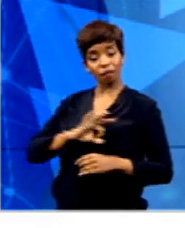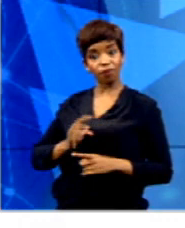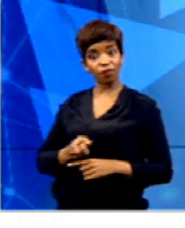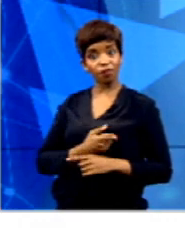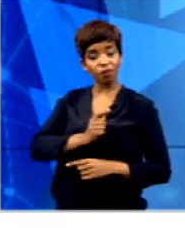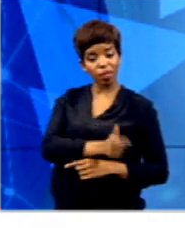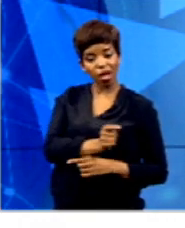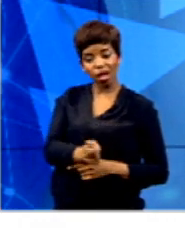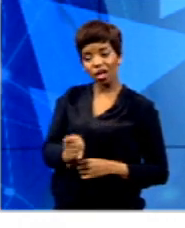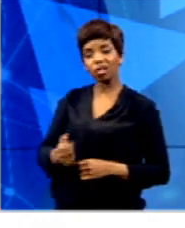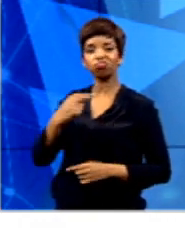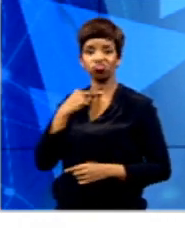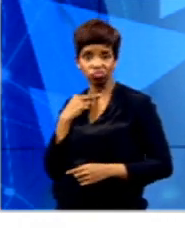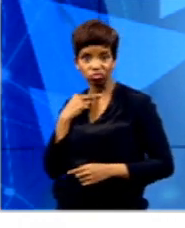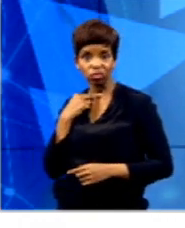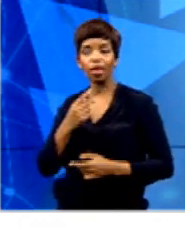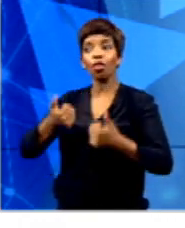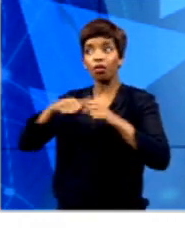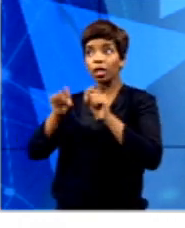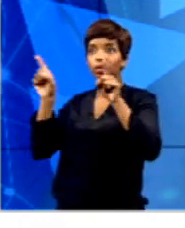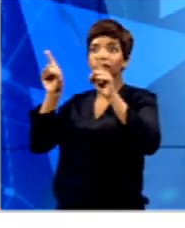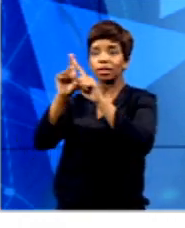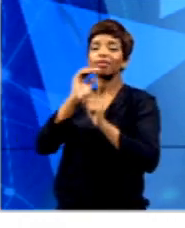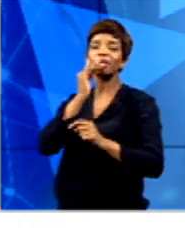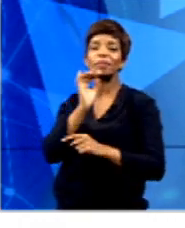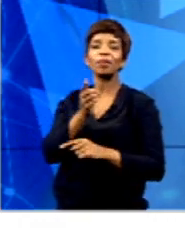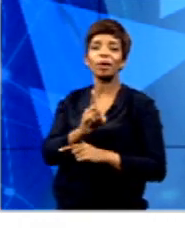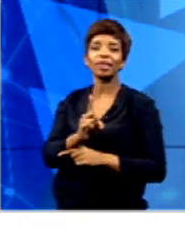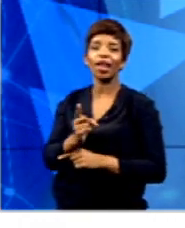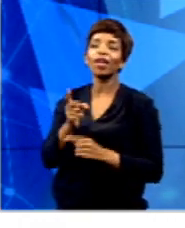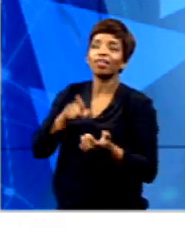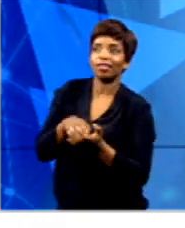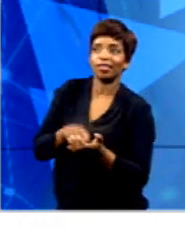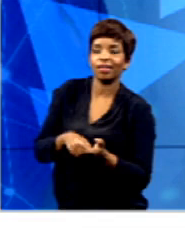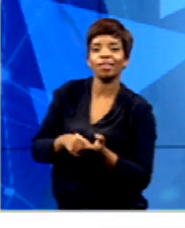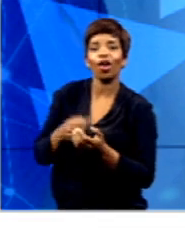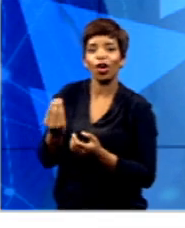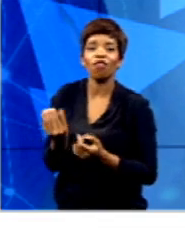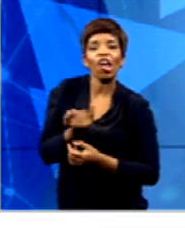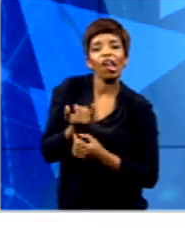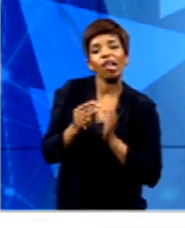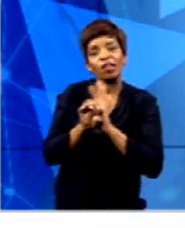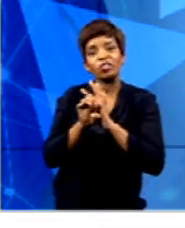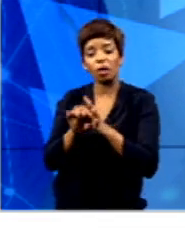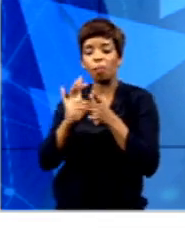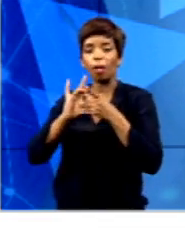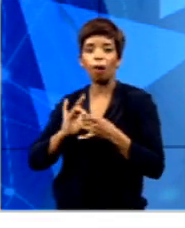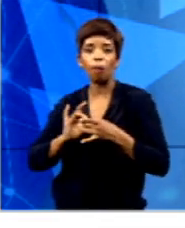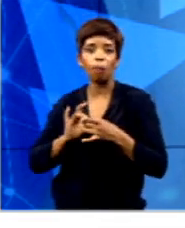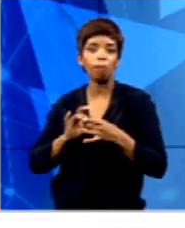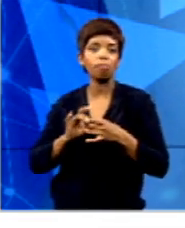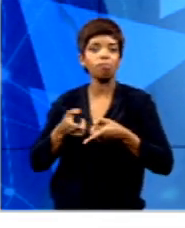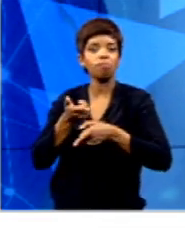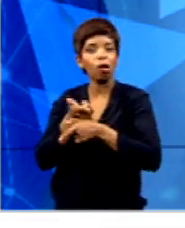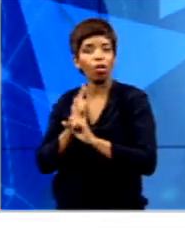certain debt obligations, like, for example, a home loan, or you know, other obligations that may be